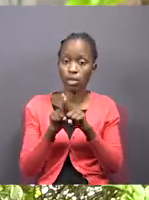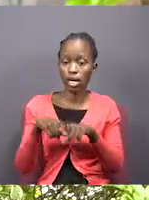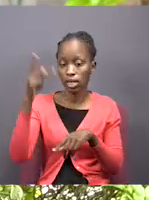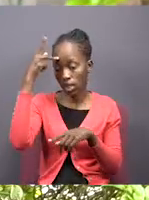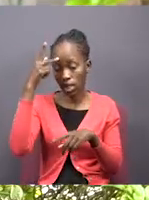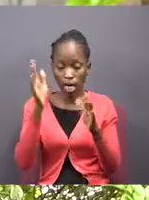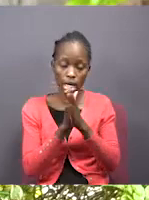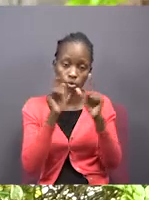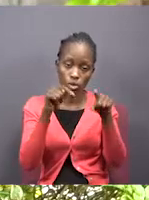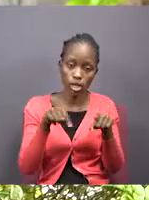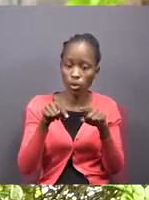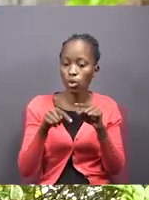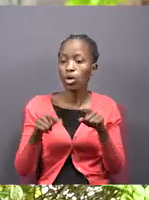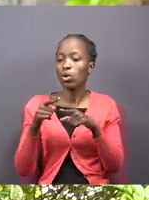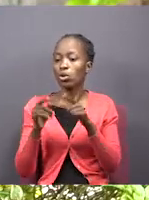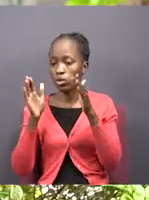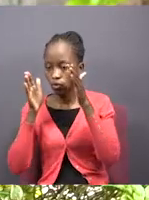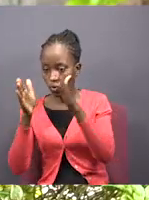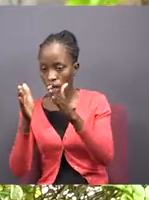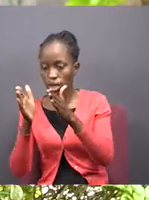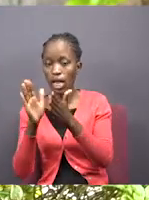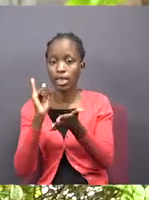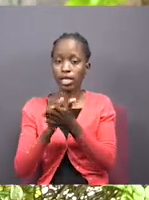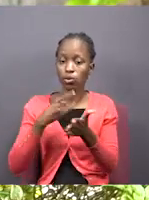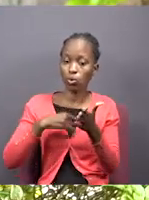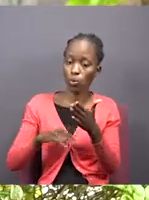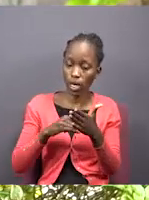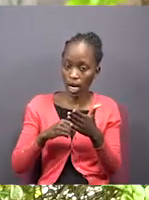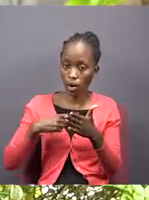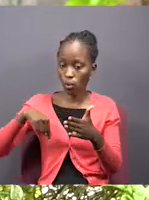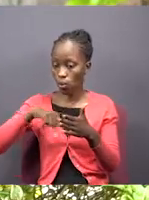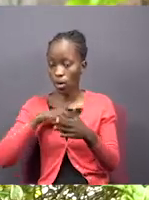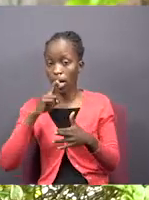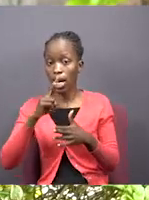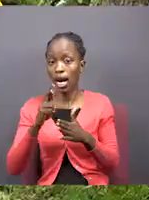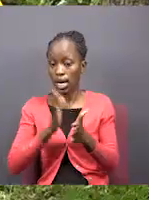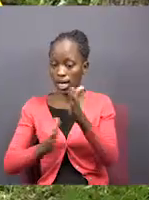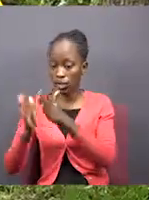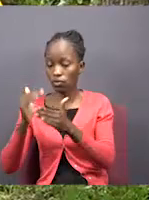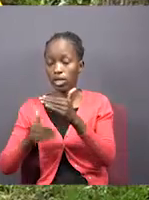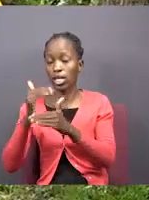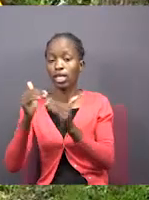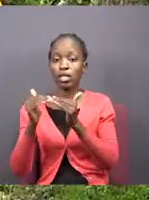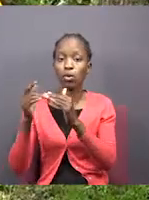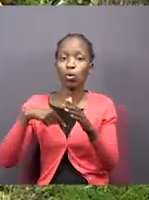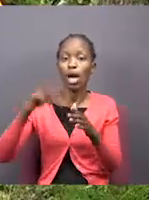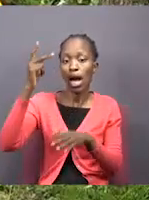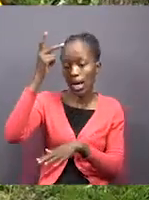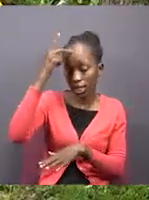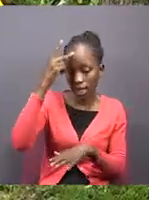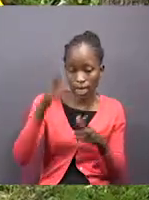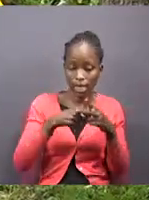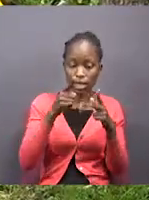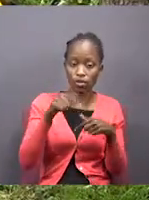and today we still stand by it, that we are destined for the next level. Amen? As Citam, at